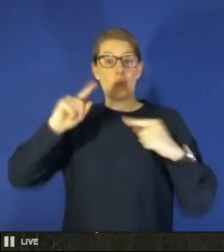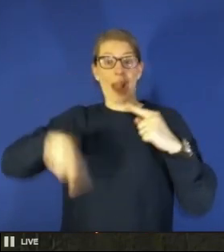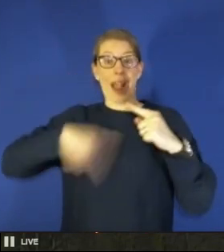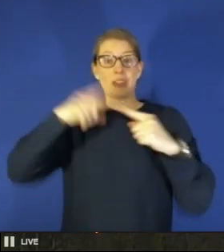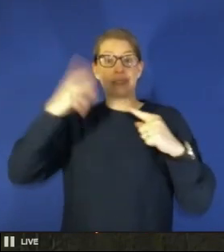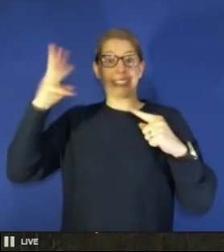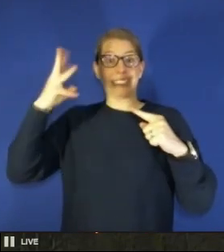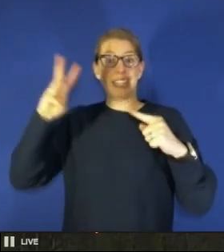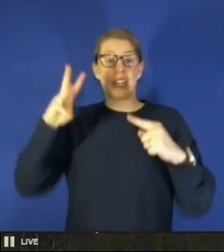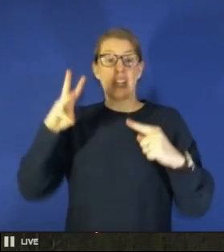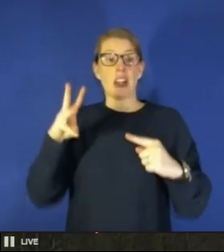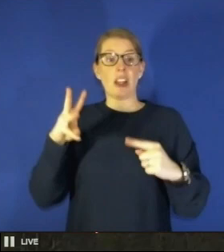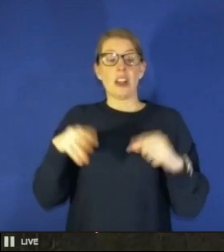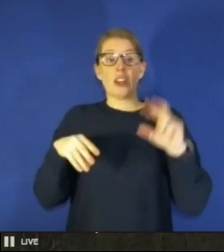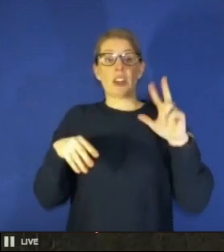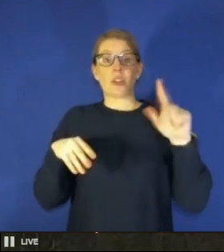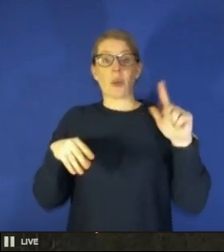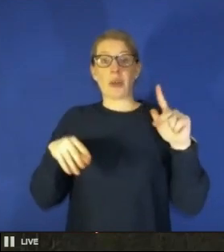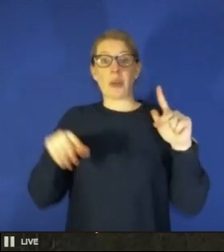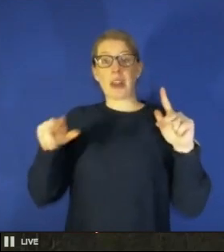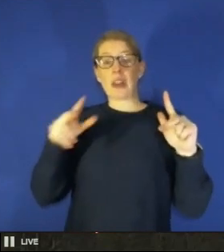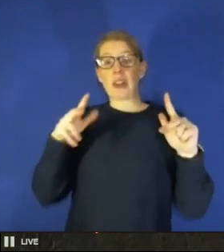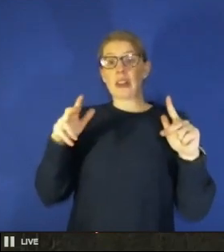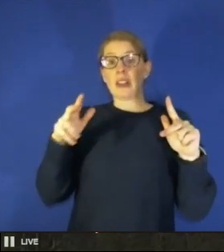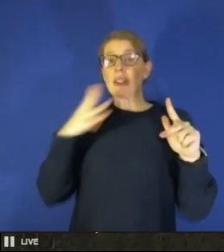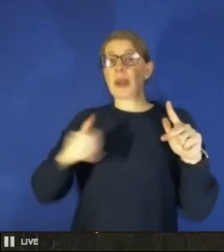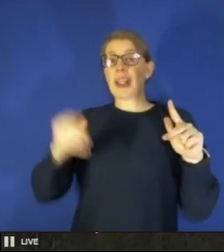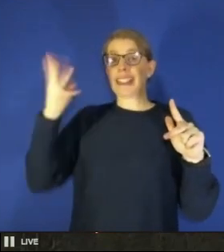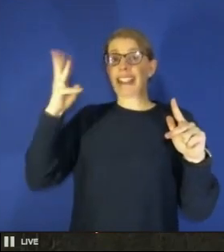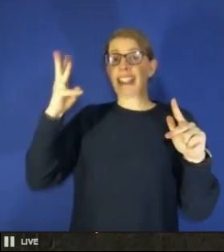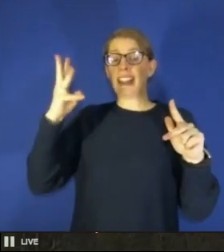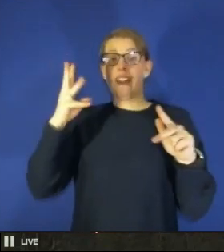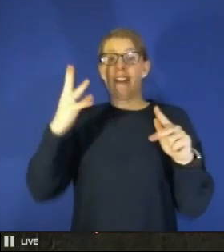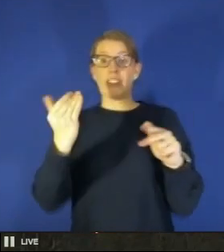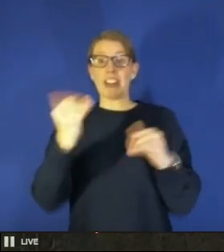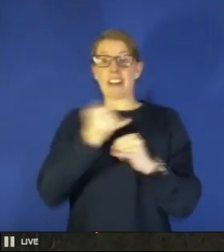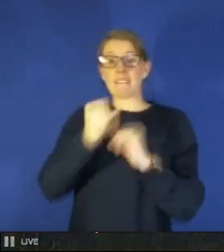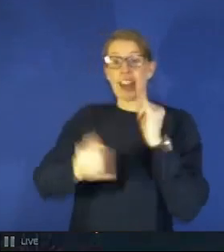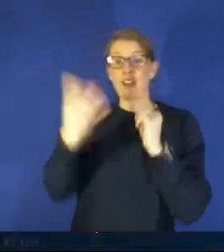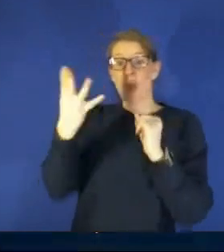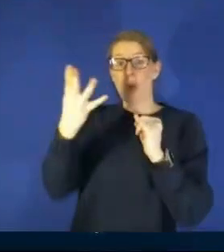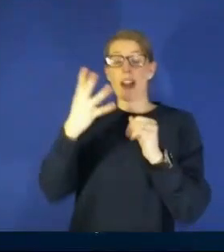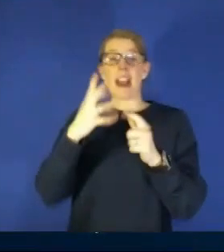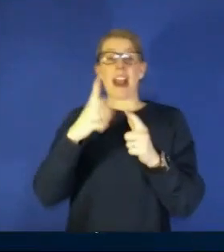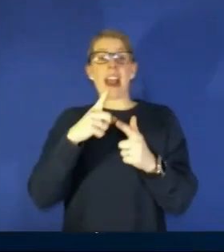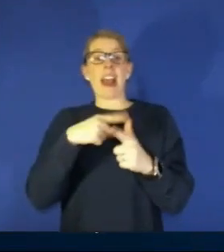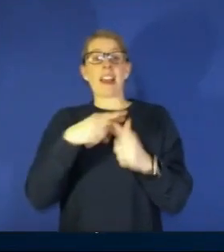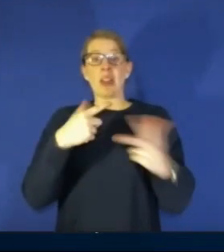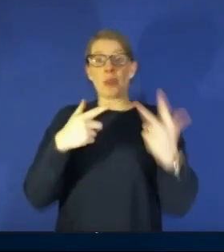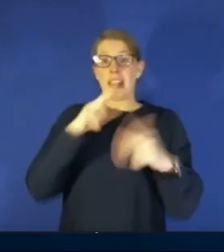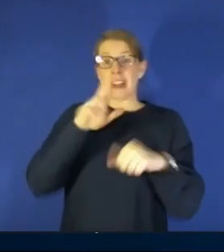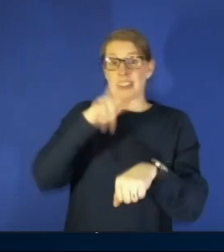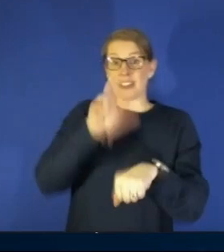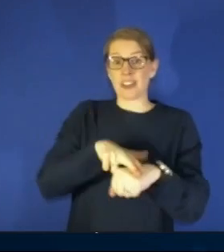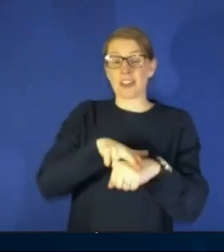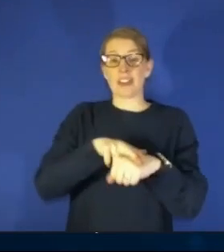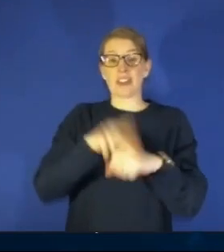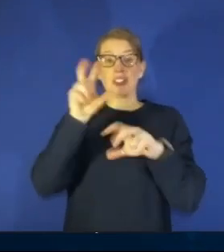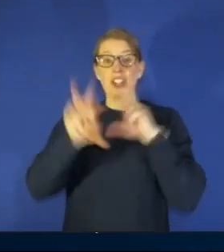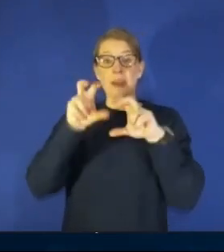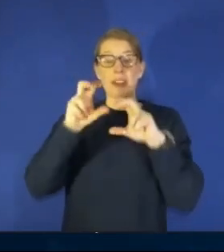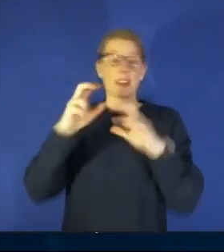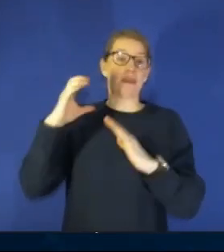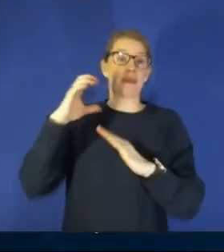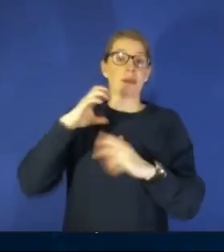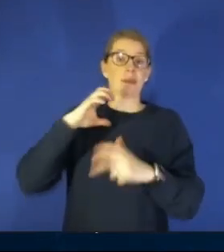Sweet 16 contests, 15 Final Fours, and 3 of their 5 national championships have been in NCAA